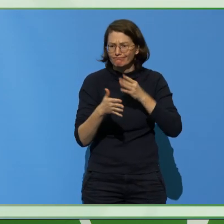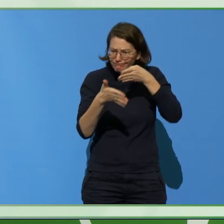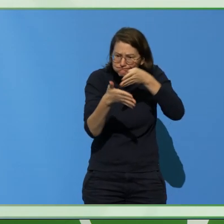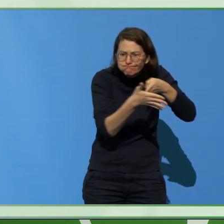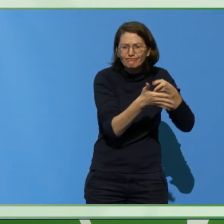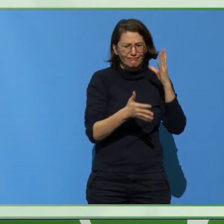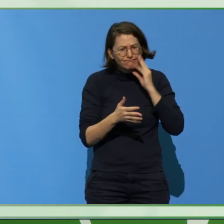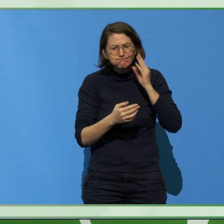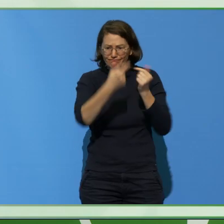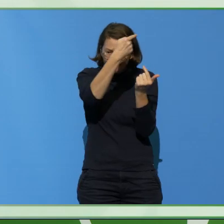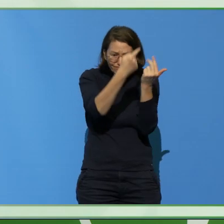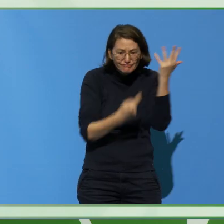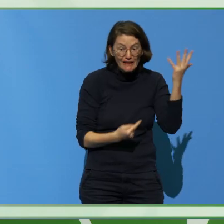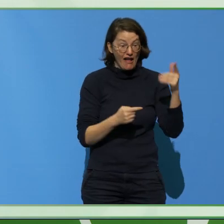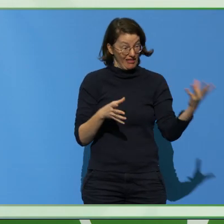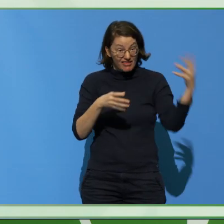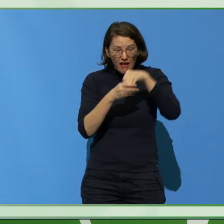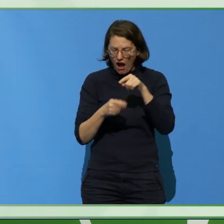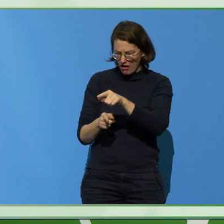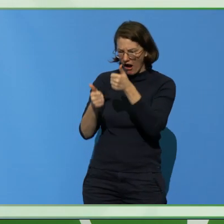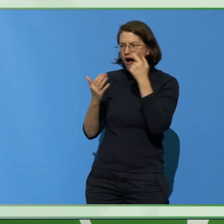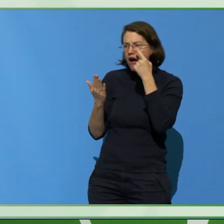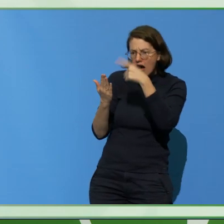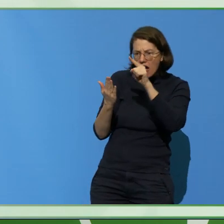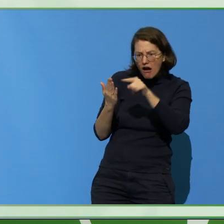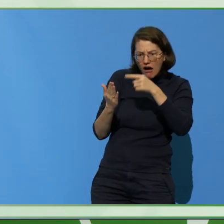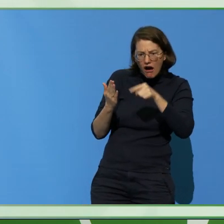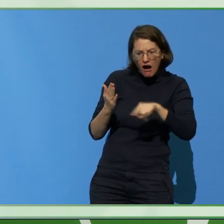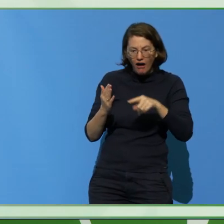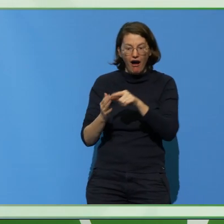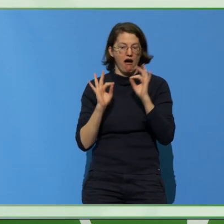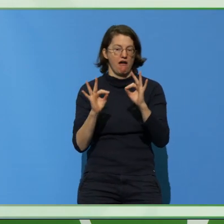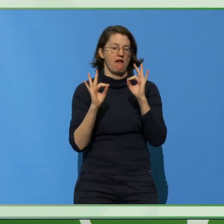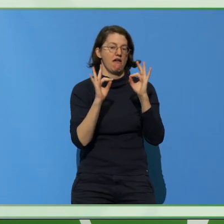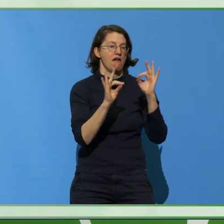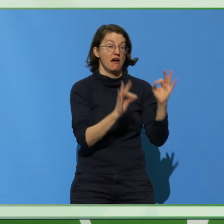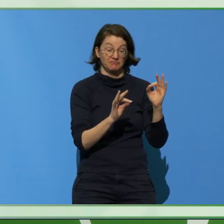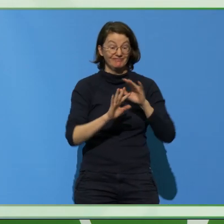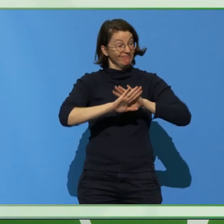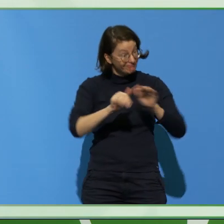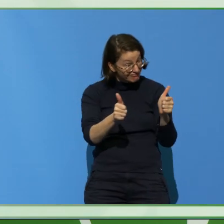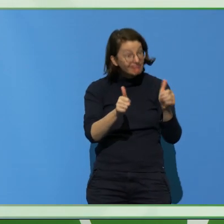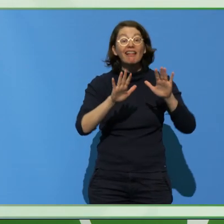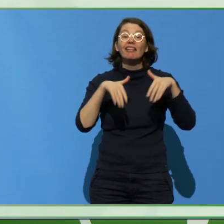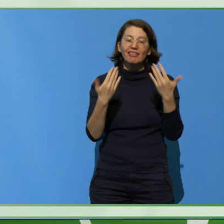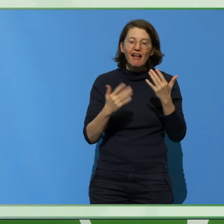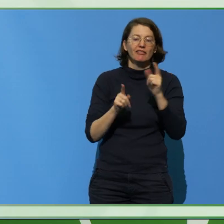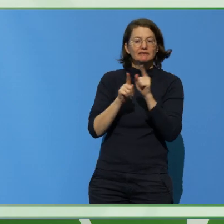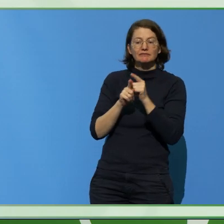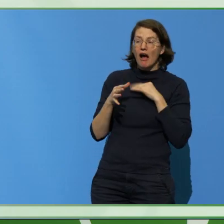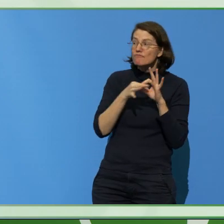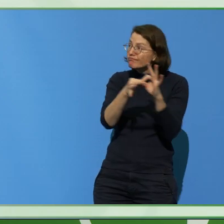them the insights that they need to actually build better policies and support innovation.